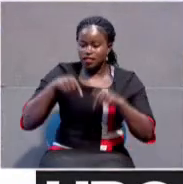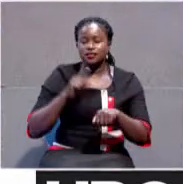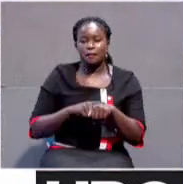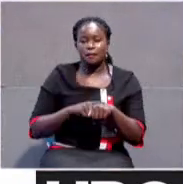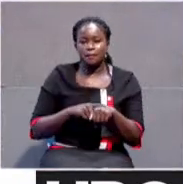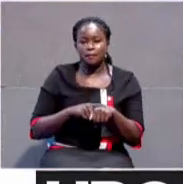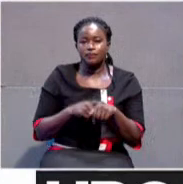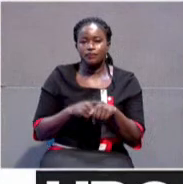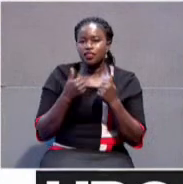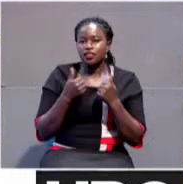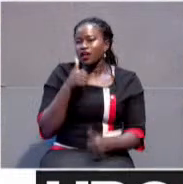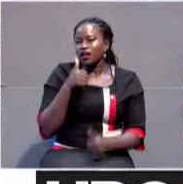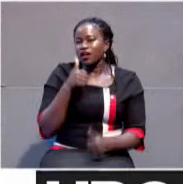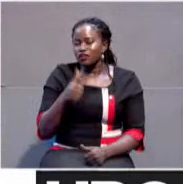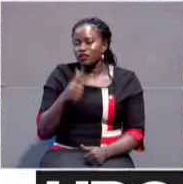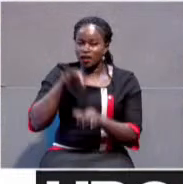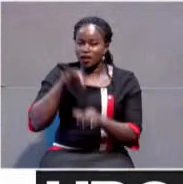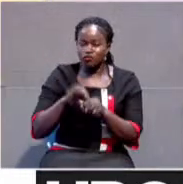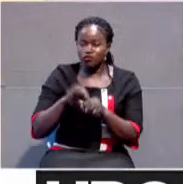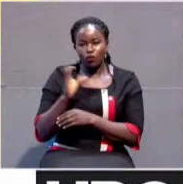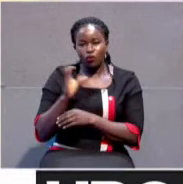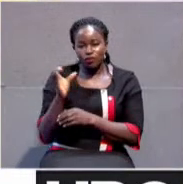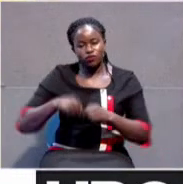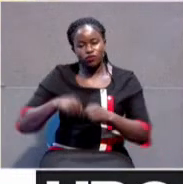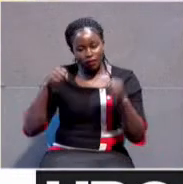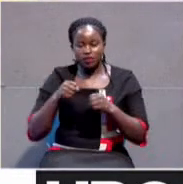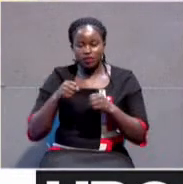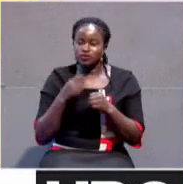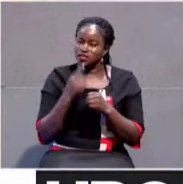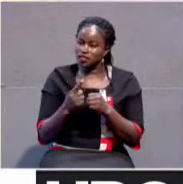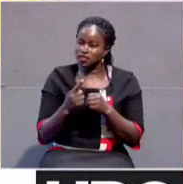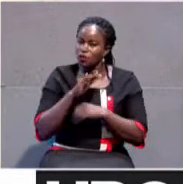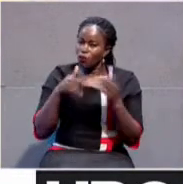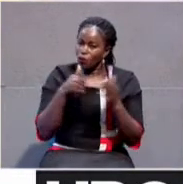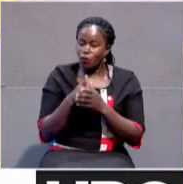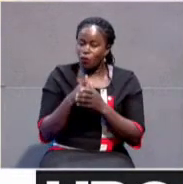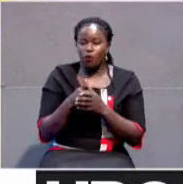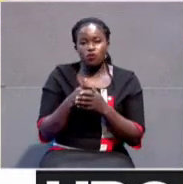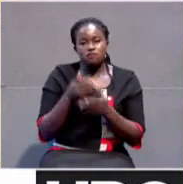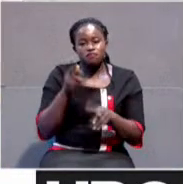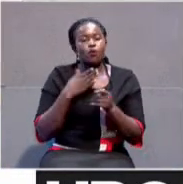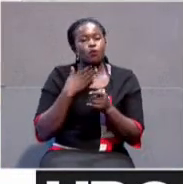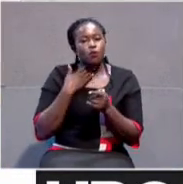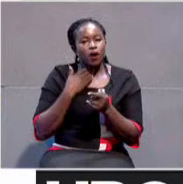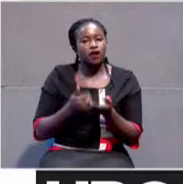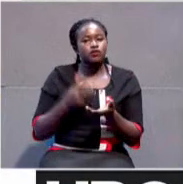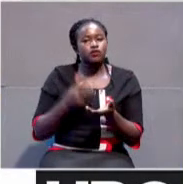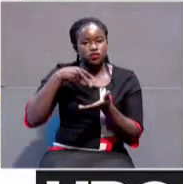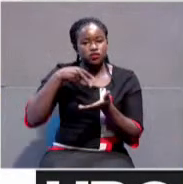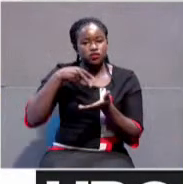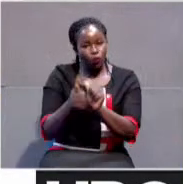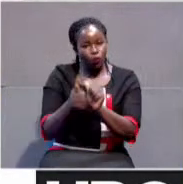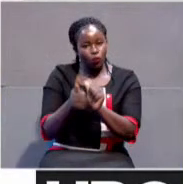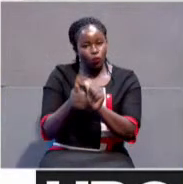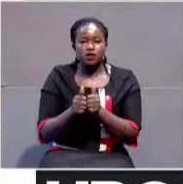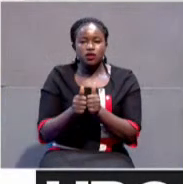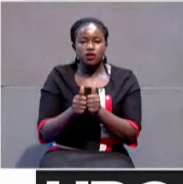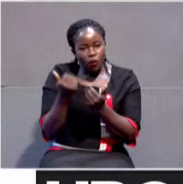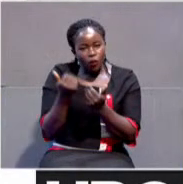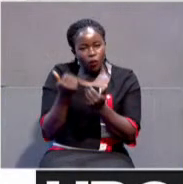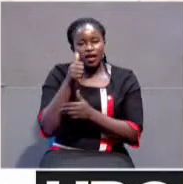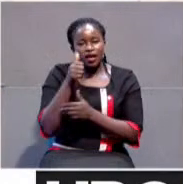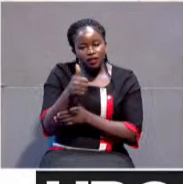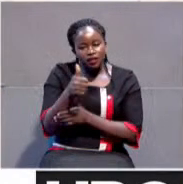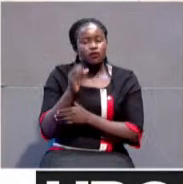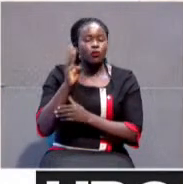The NRM Electoral Commission Chairperson, Dr. Tango Doi, says all intending NRM aspirants will have to wait for the party guidelines.